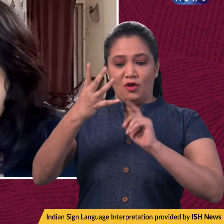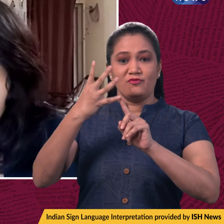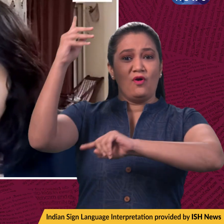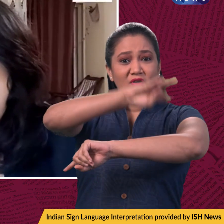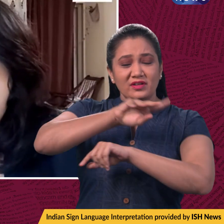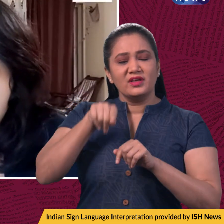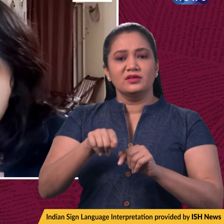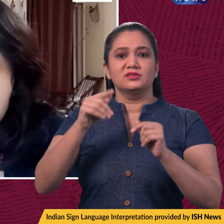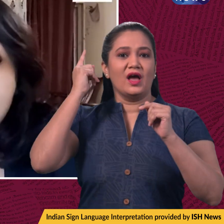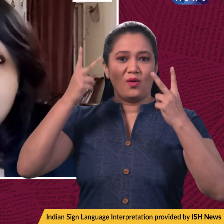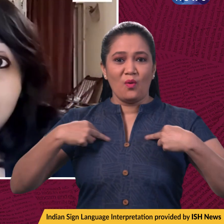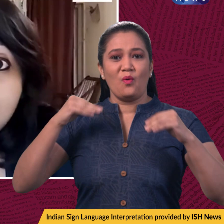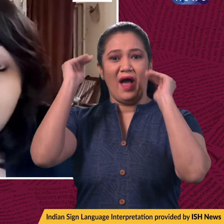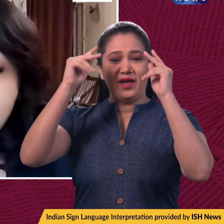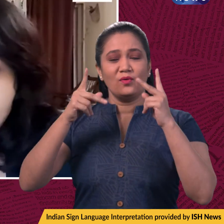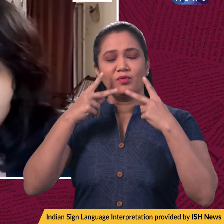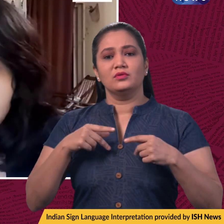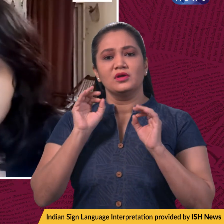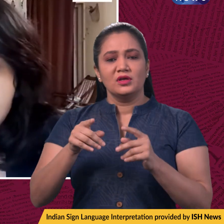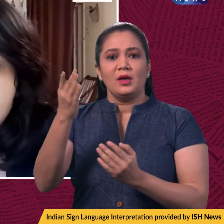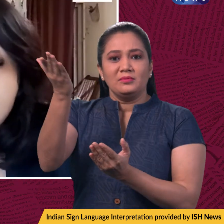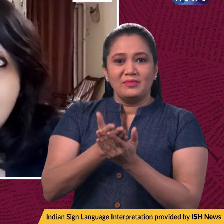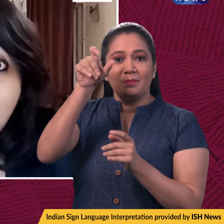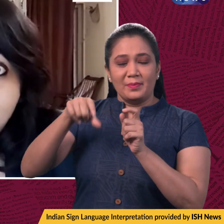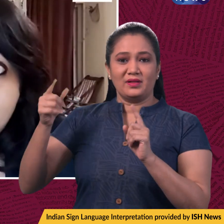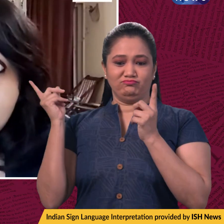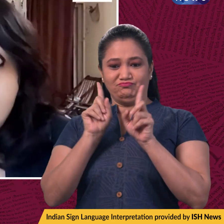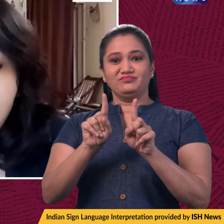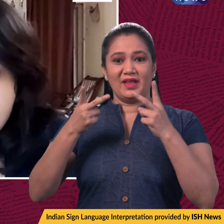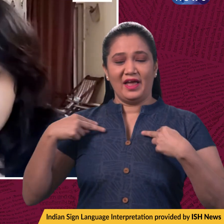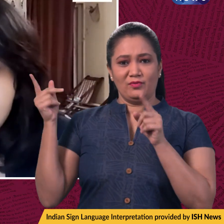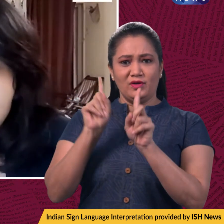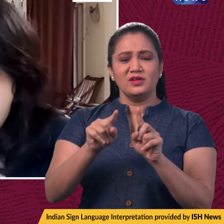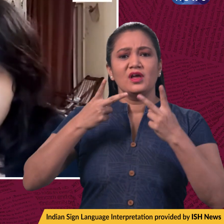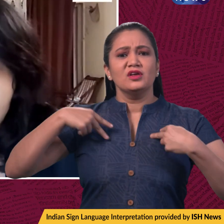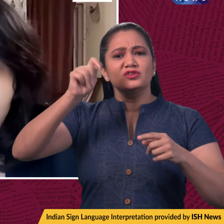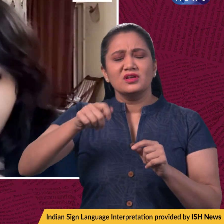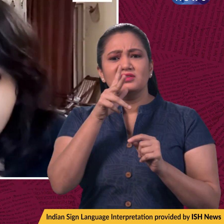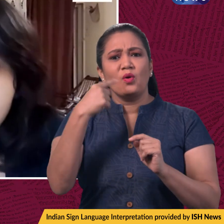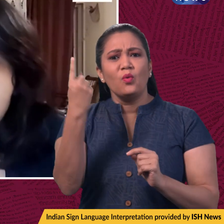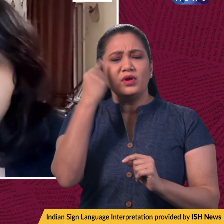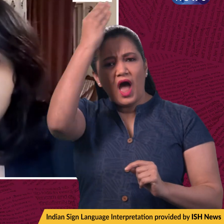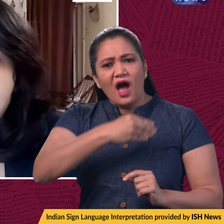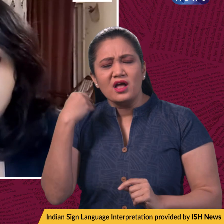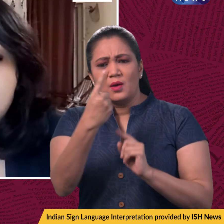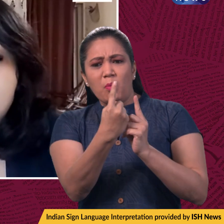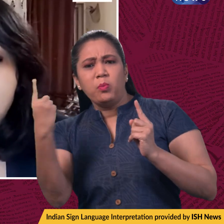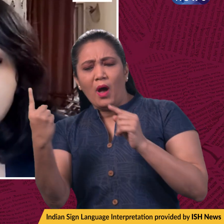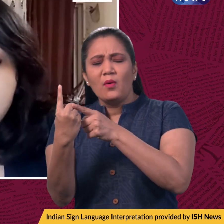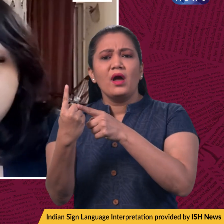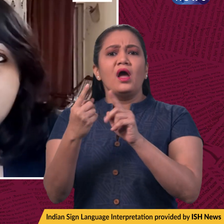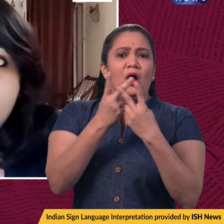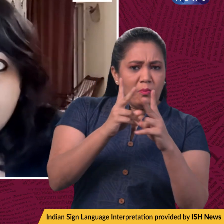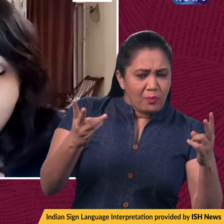the fourth day of the hijab case hearing in the Karnataka High Court, the petitioner's advocate asked the judges why the hijab was being singled